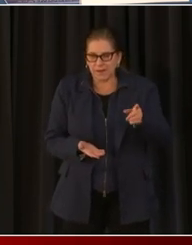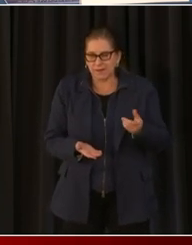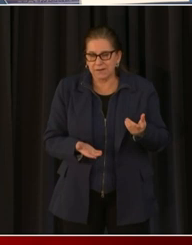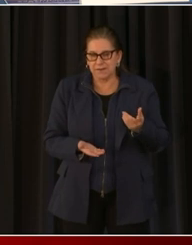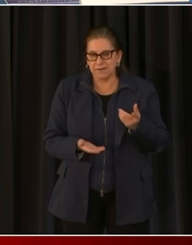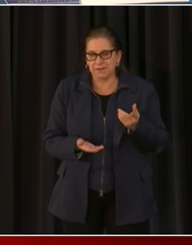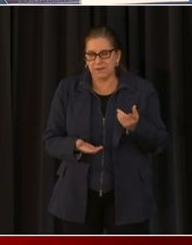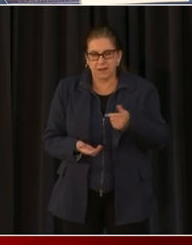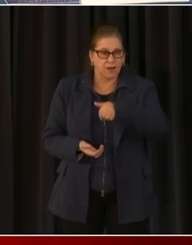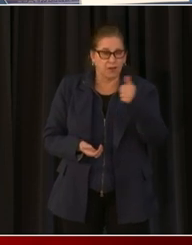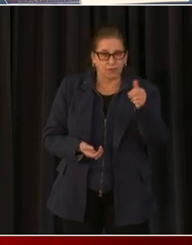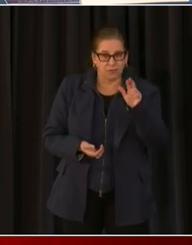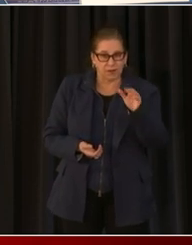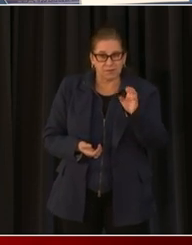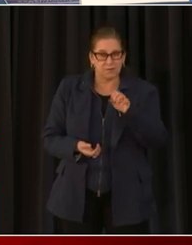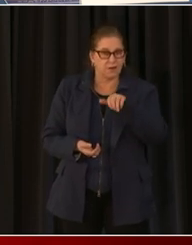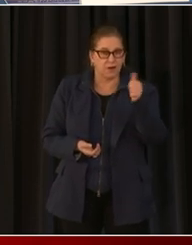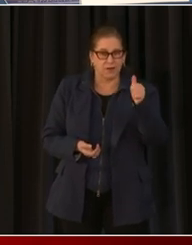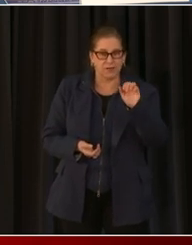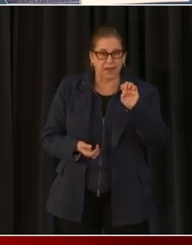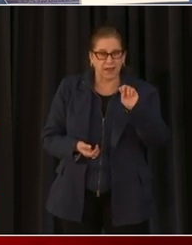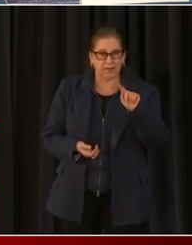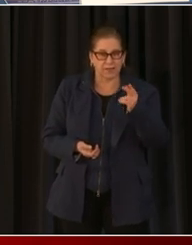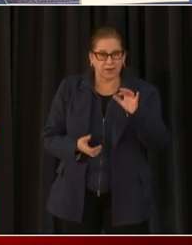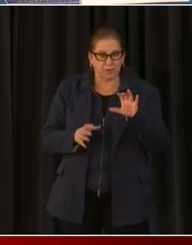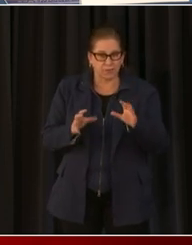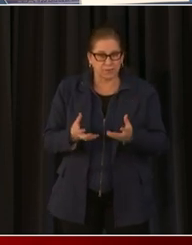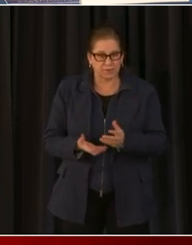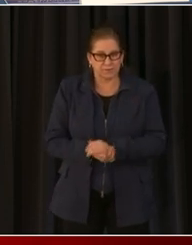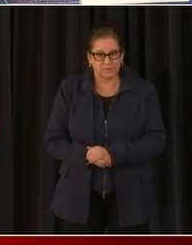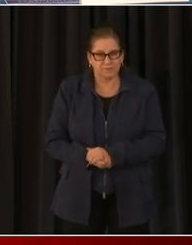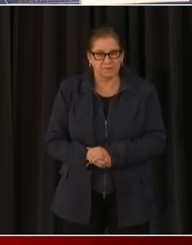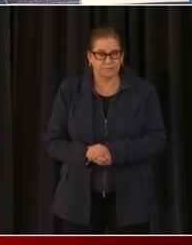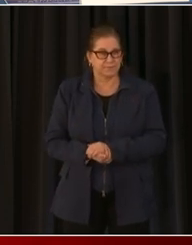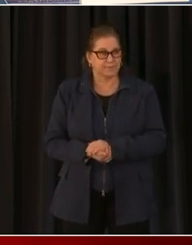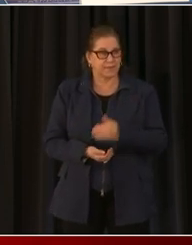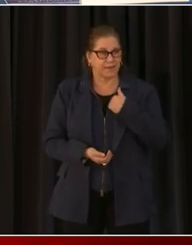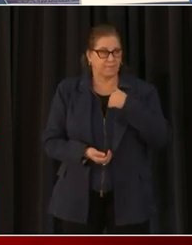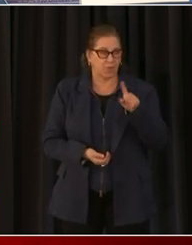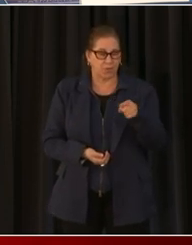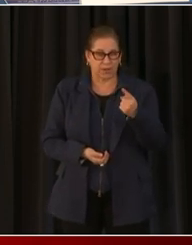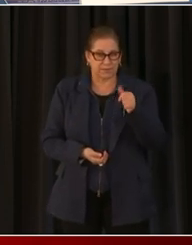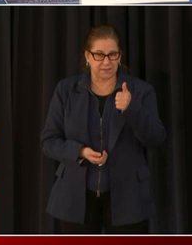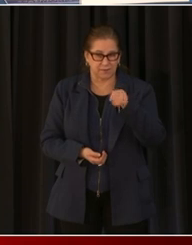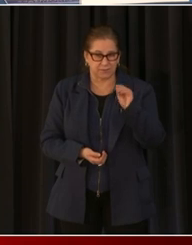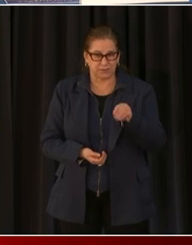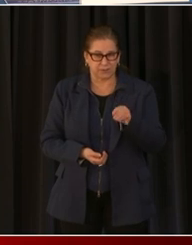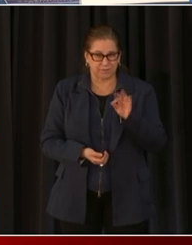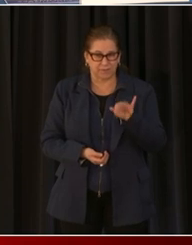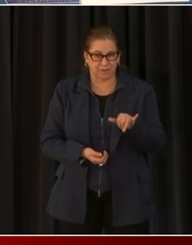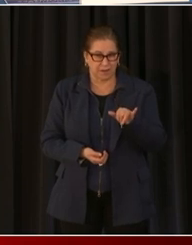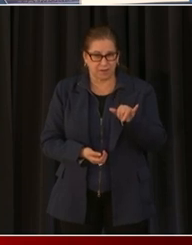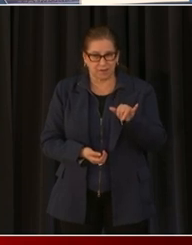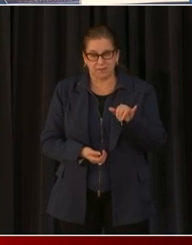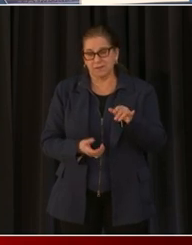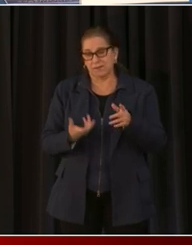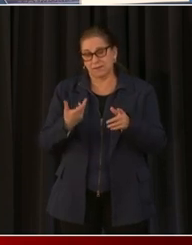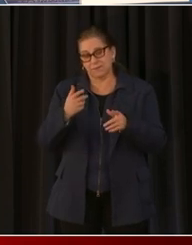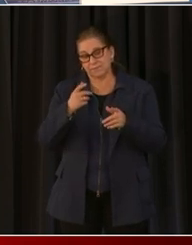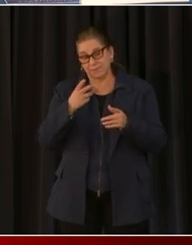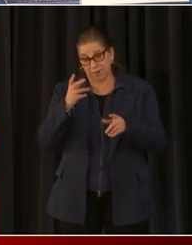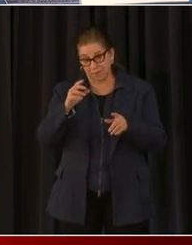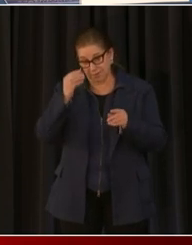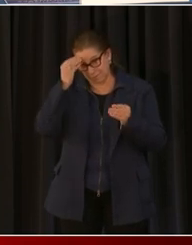race has improved, although we still have about 10% of that data being missing, documented as unknown. And the